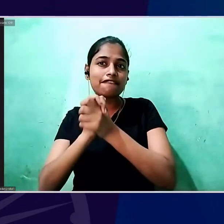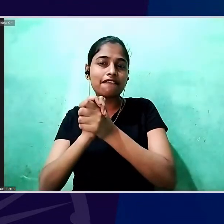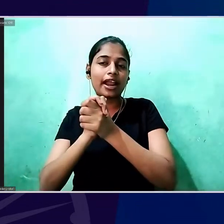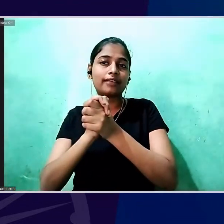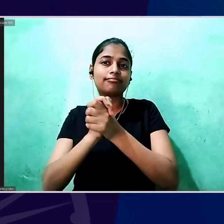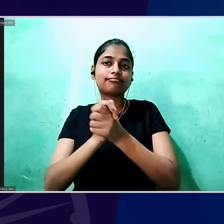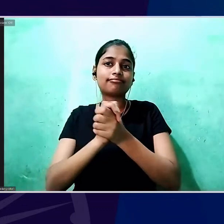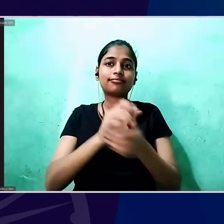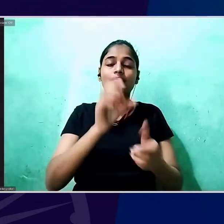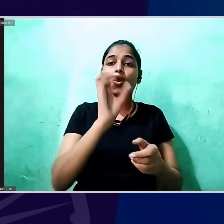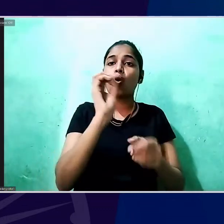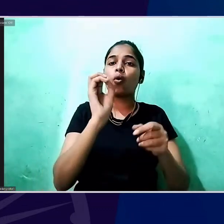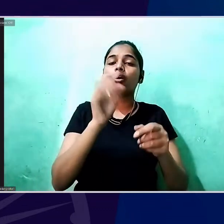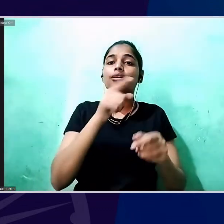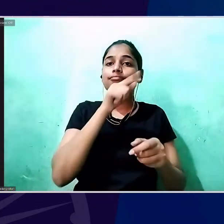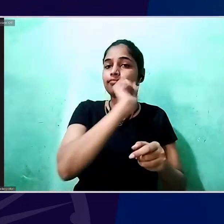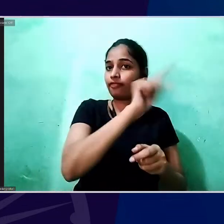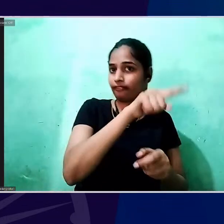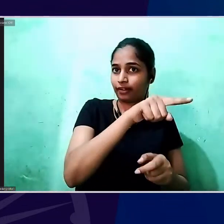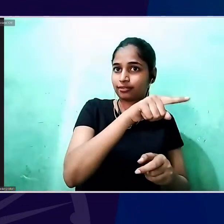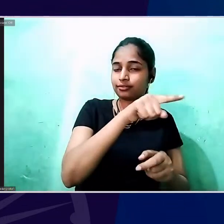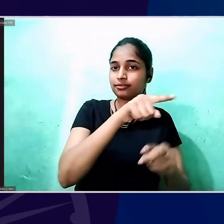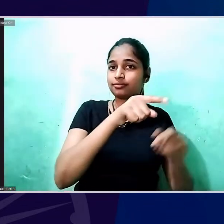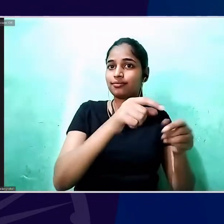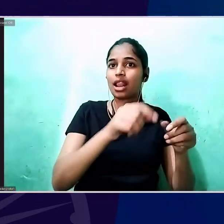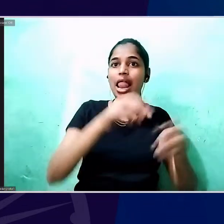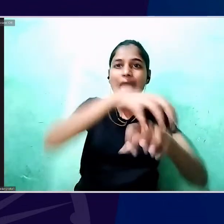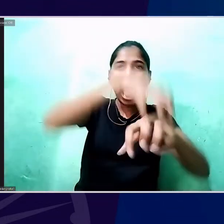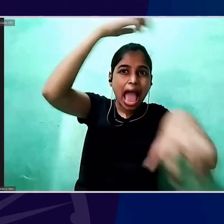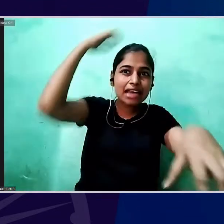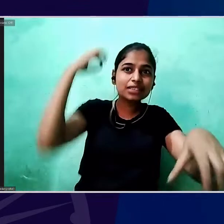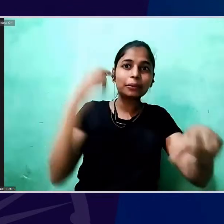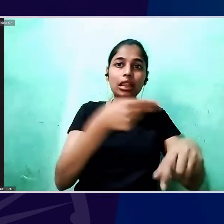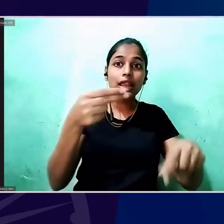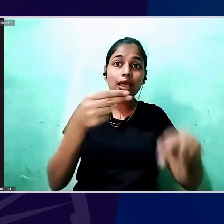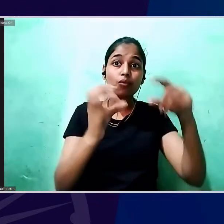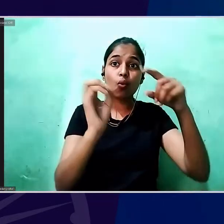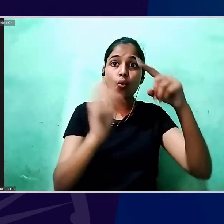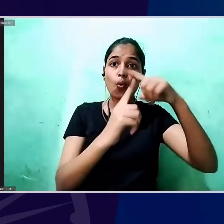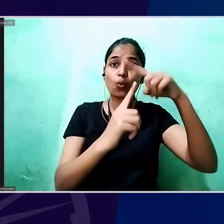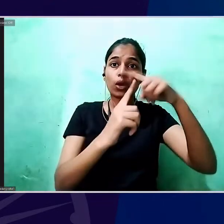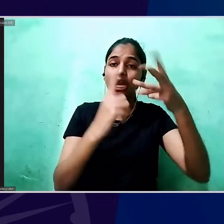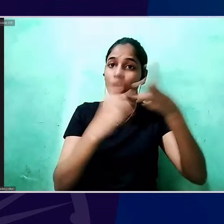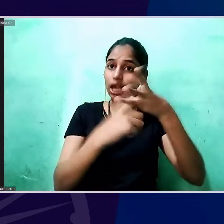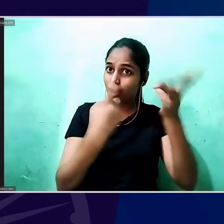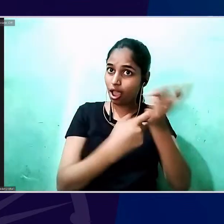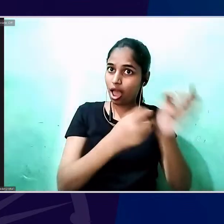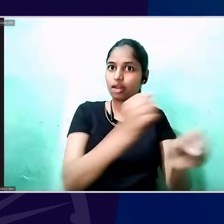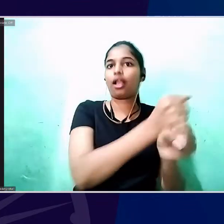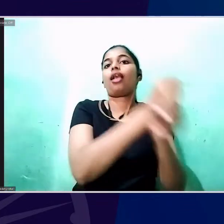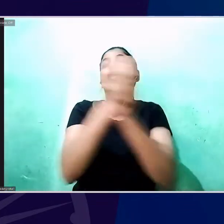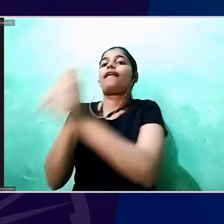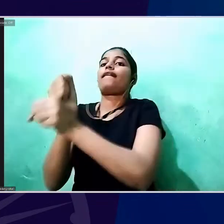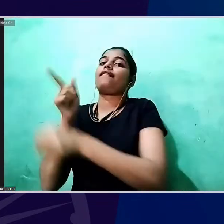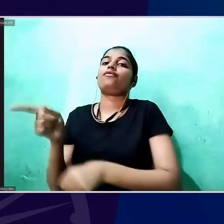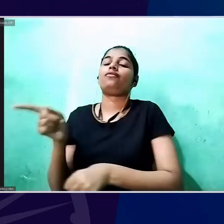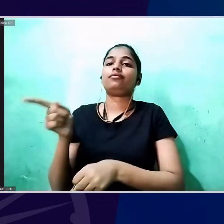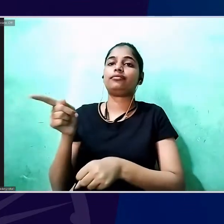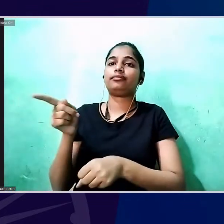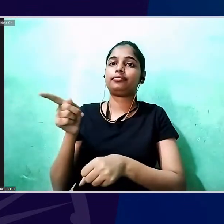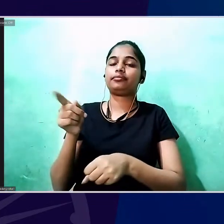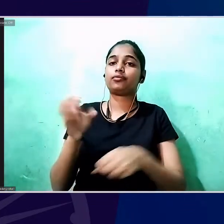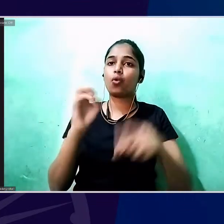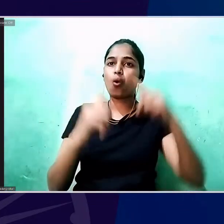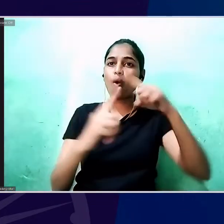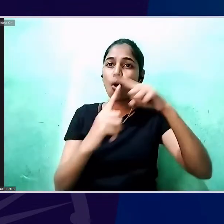So, like any new animal, Miibil is also very indifferent to the